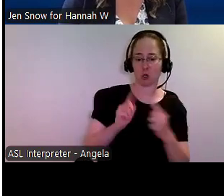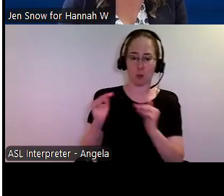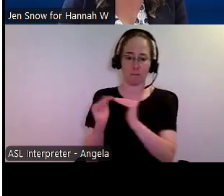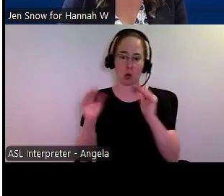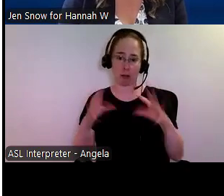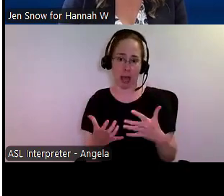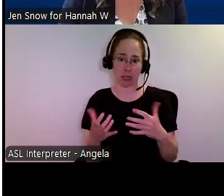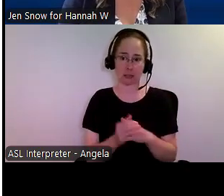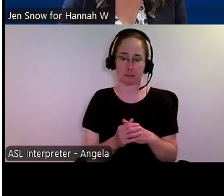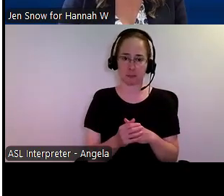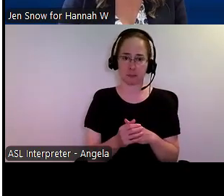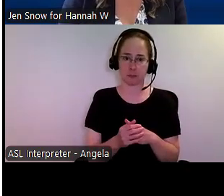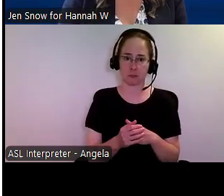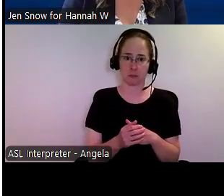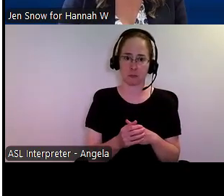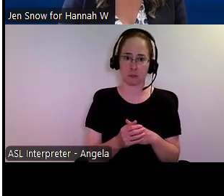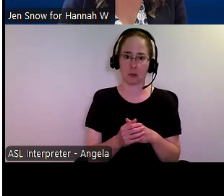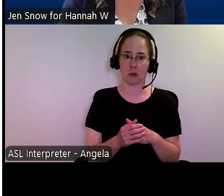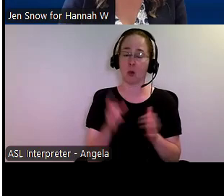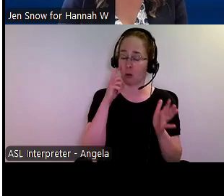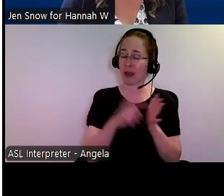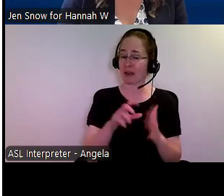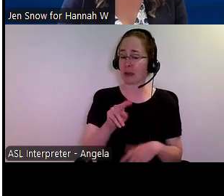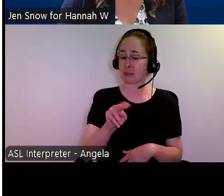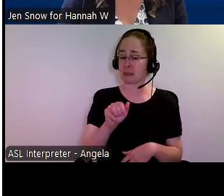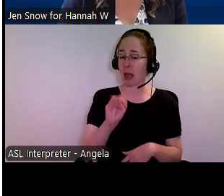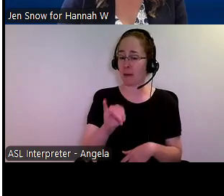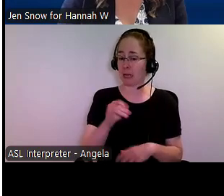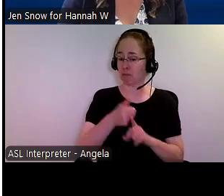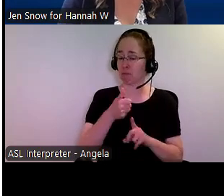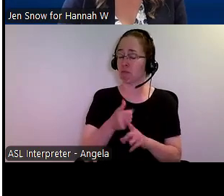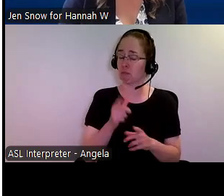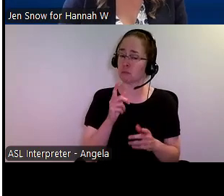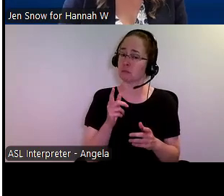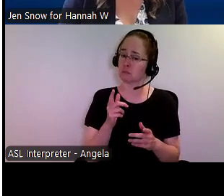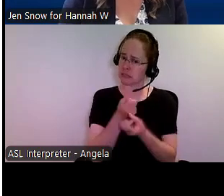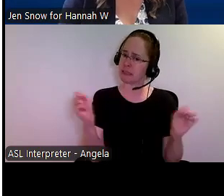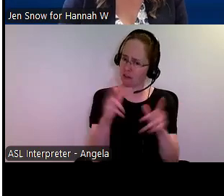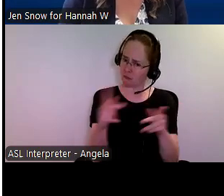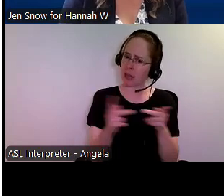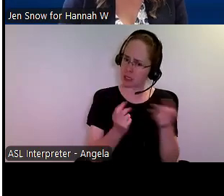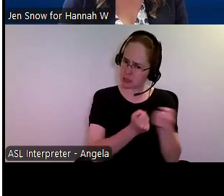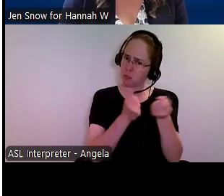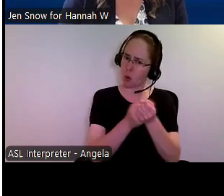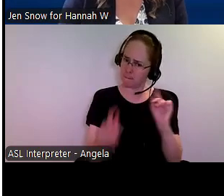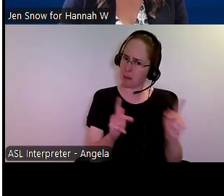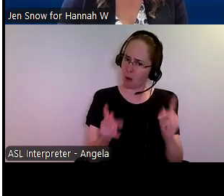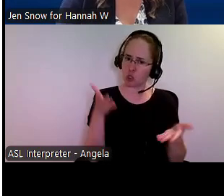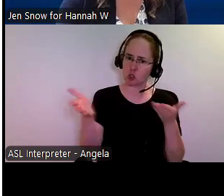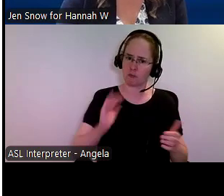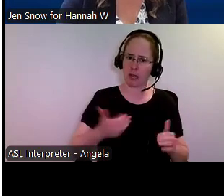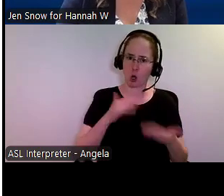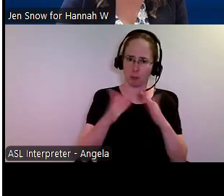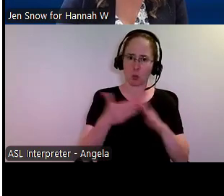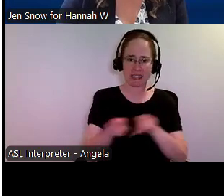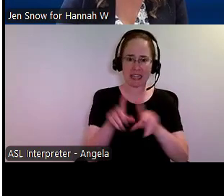so recognize that NAMI is a place where people can be safe, that can be supported, and that we're serving our communities as a